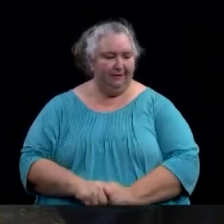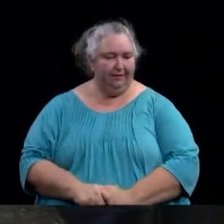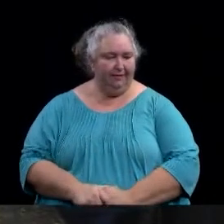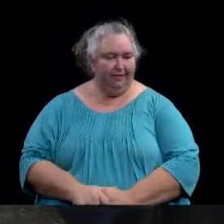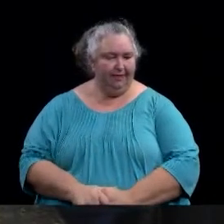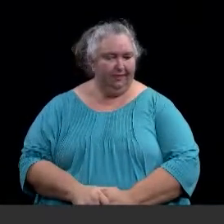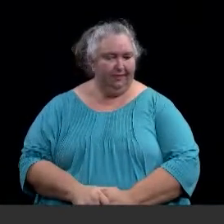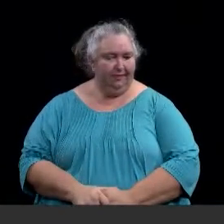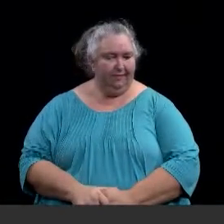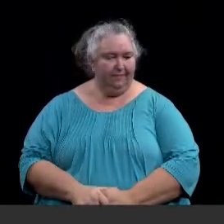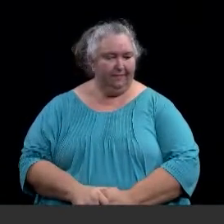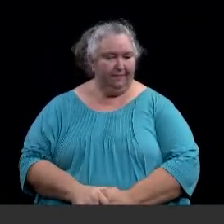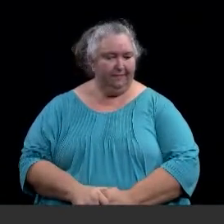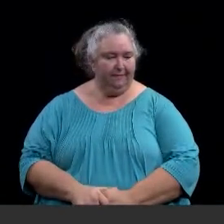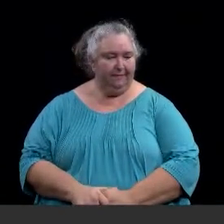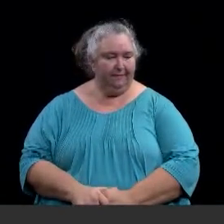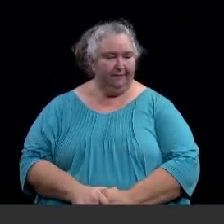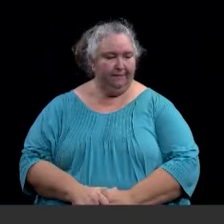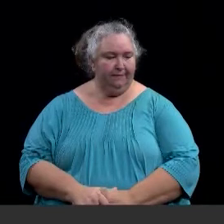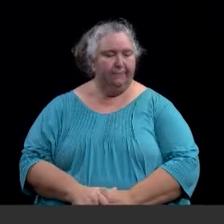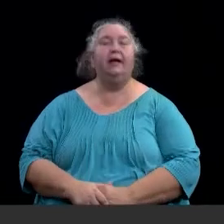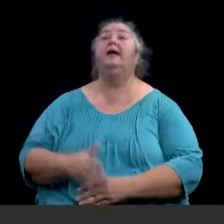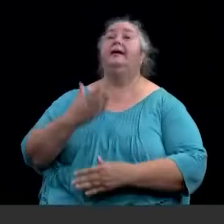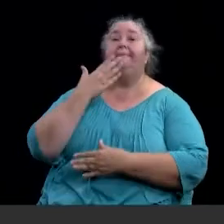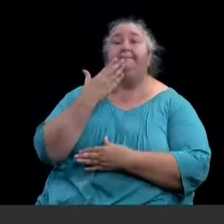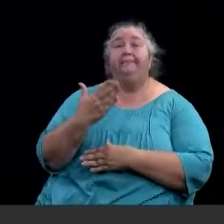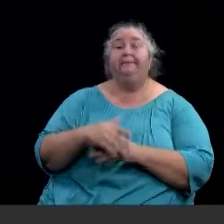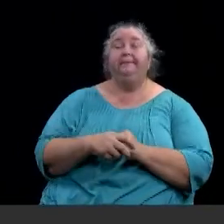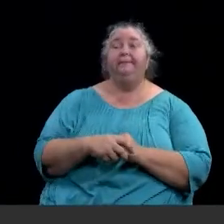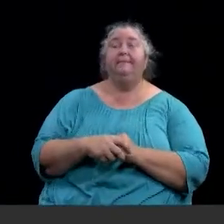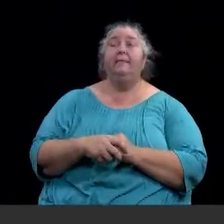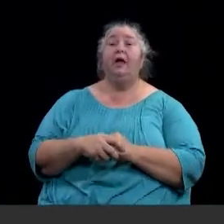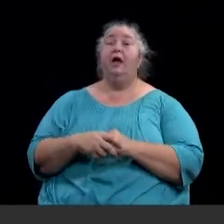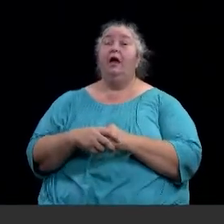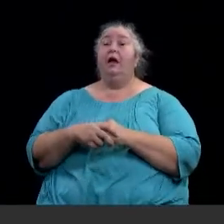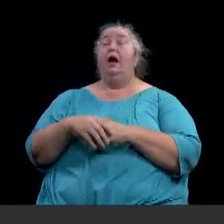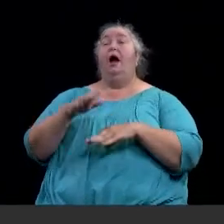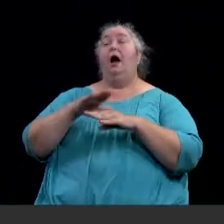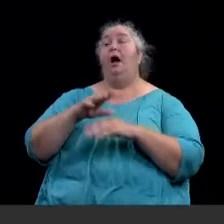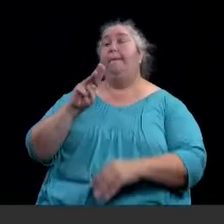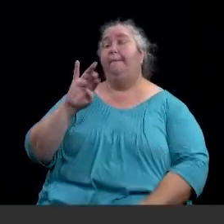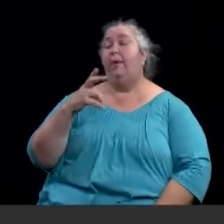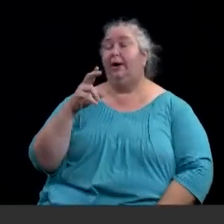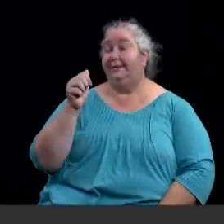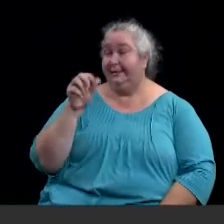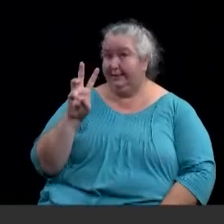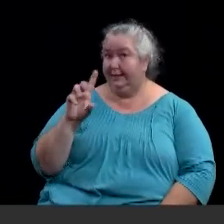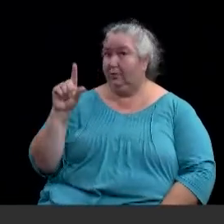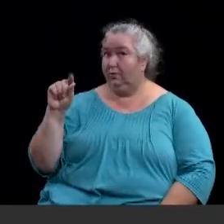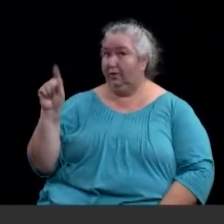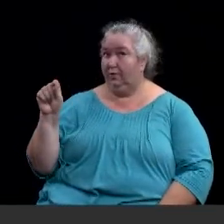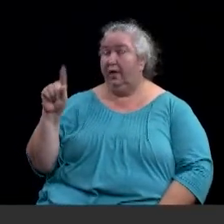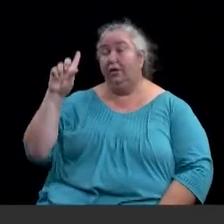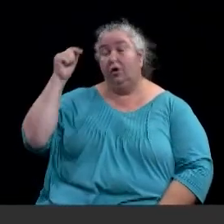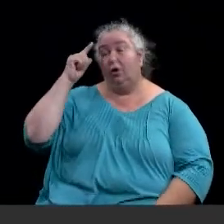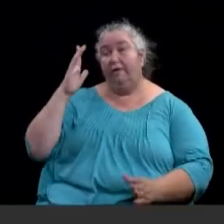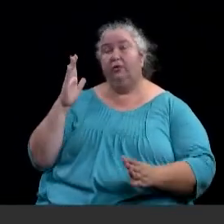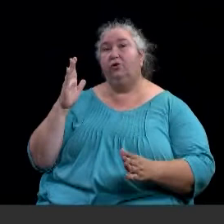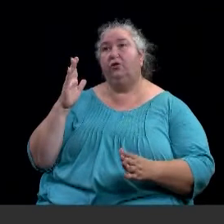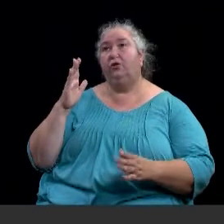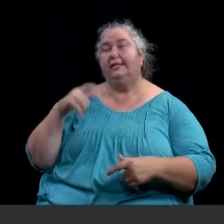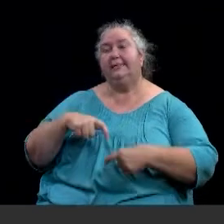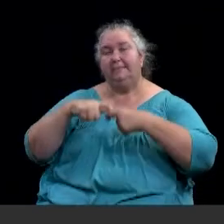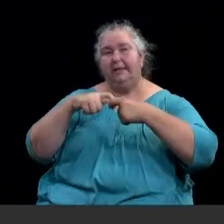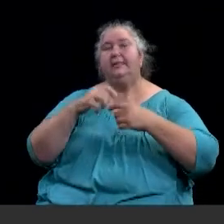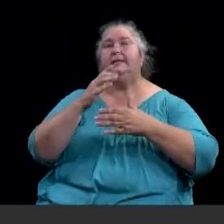Thank you. On March 16, 2020, the governor suspended various provisions of the Open Meetings Act pursuant to a state of disaster authority. The change